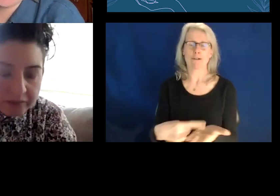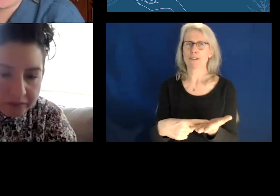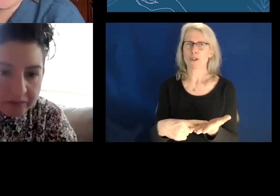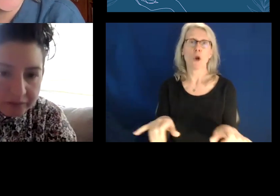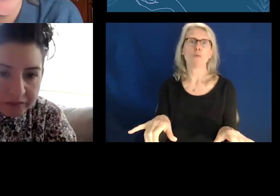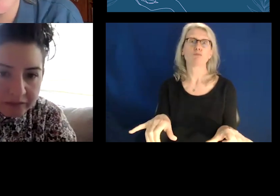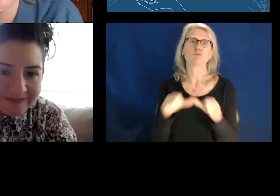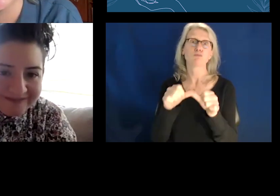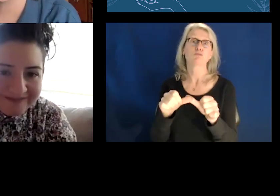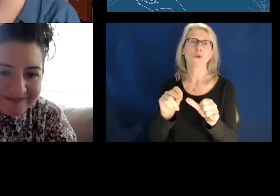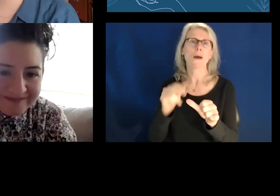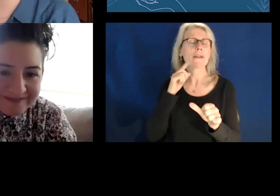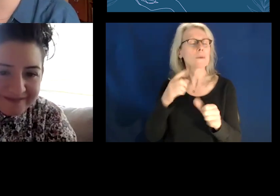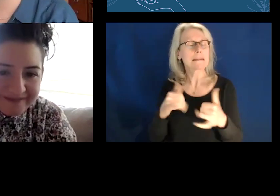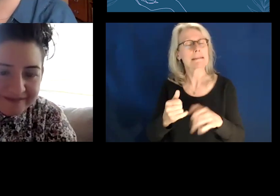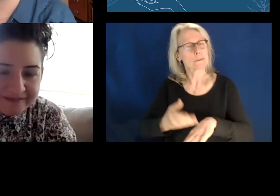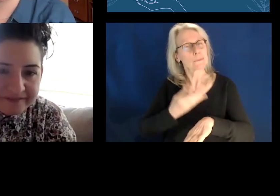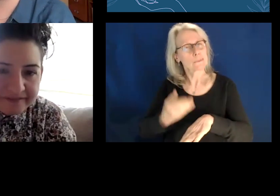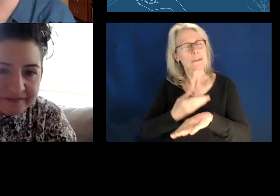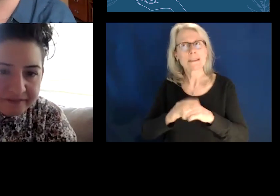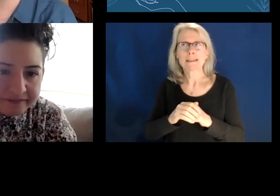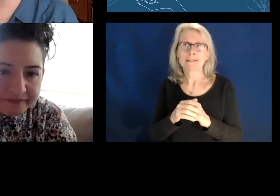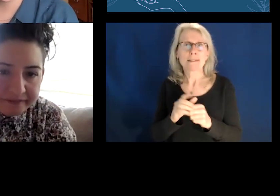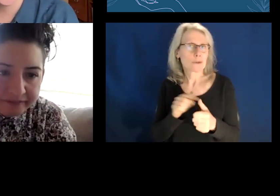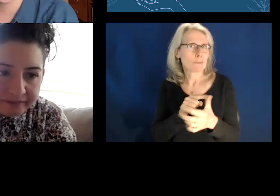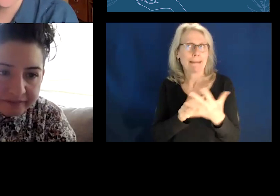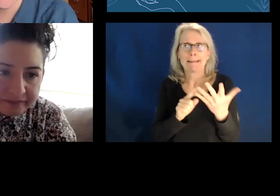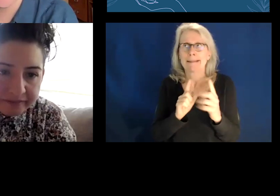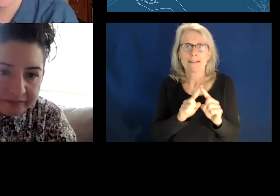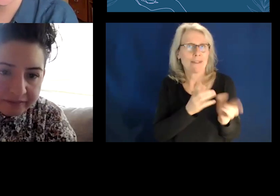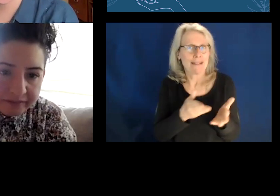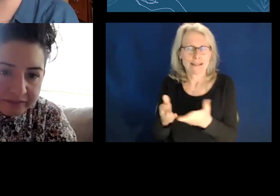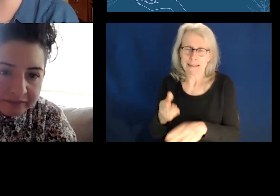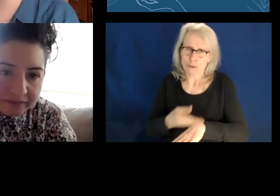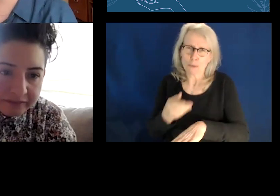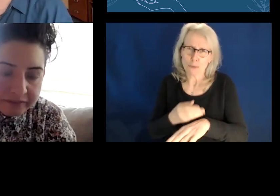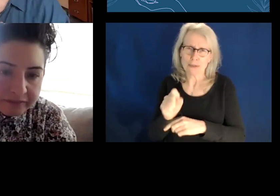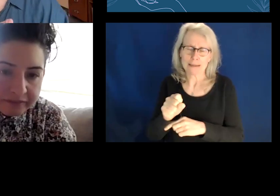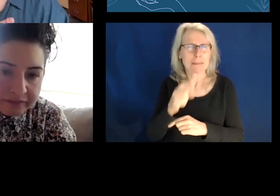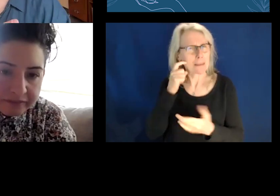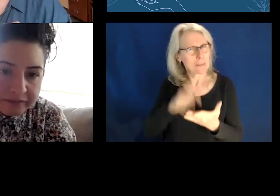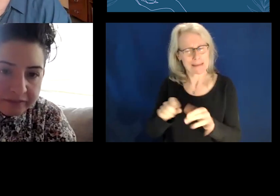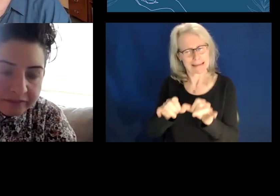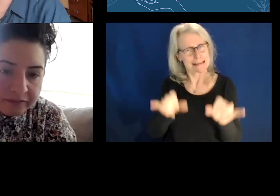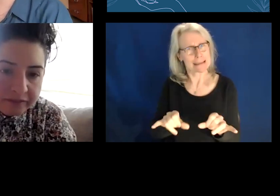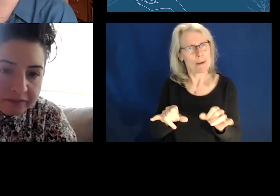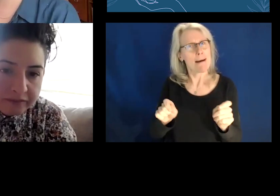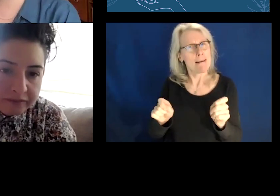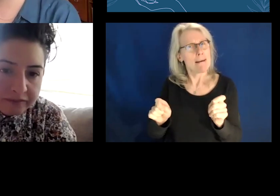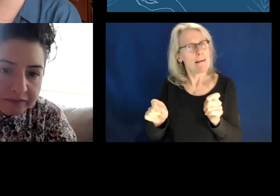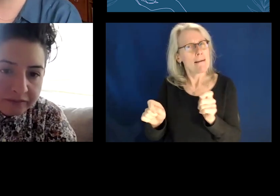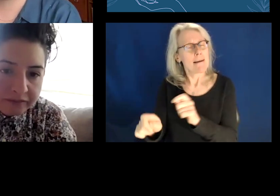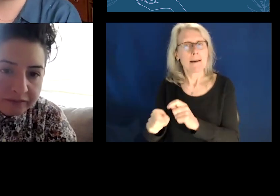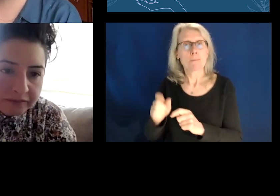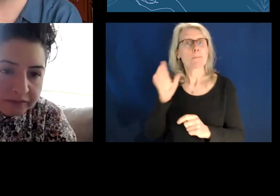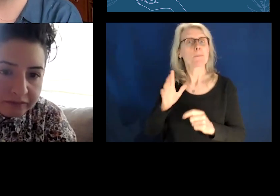on, everyone, we still need to get better at so many things, it has shifted. And I think when I was an emerging artist, the